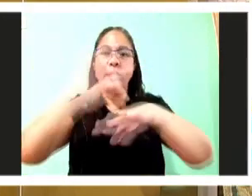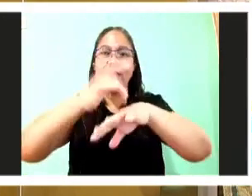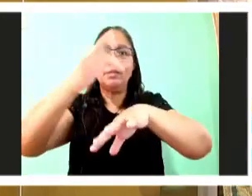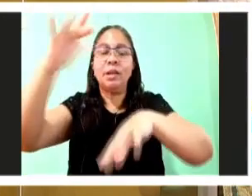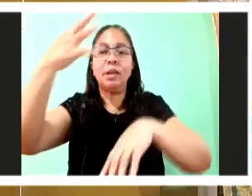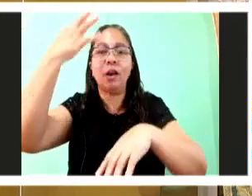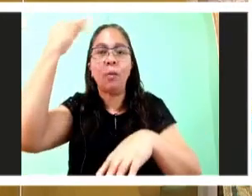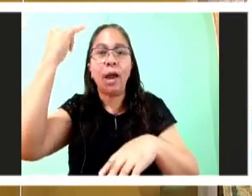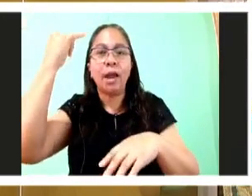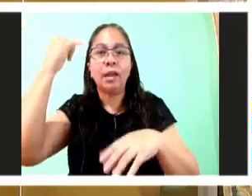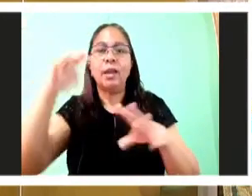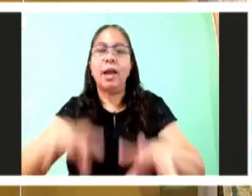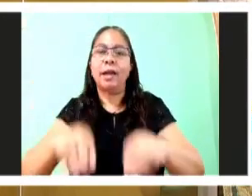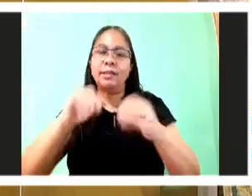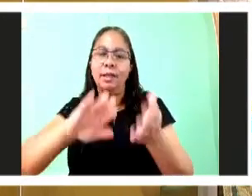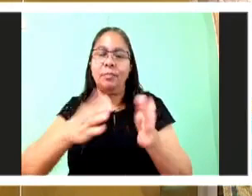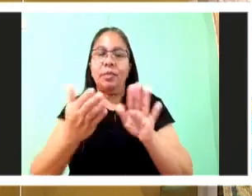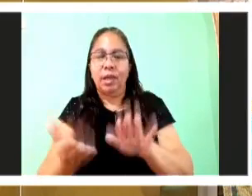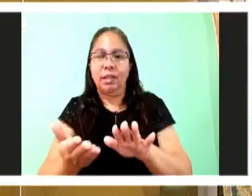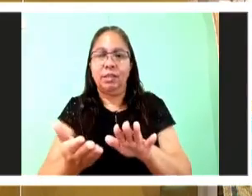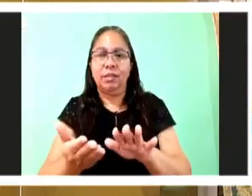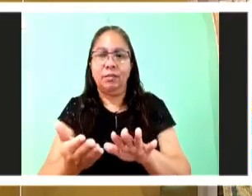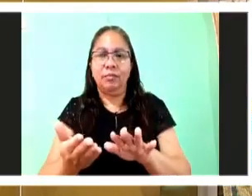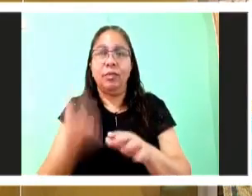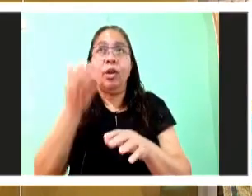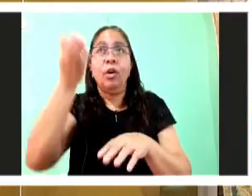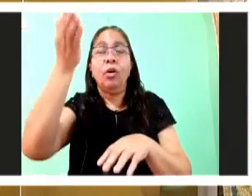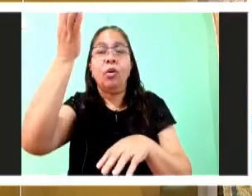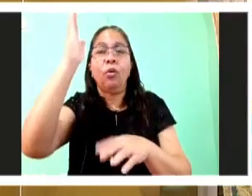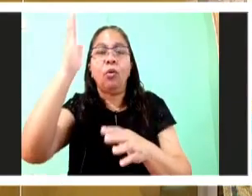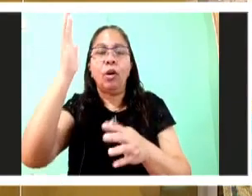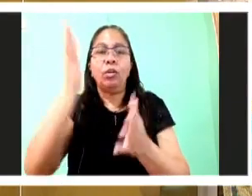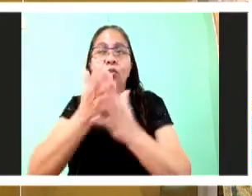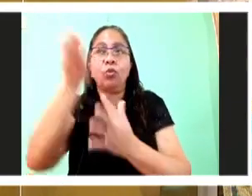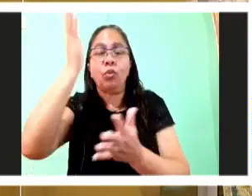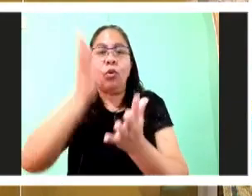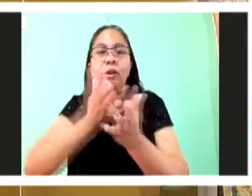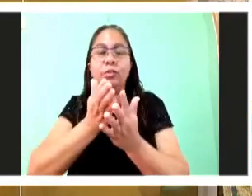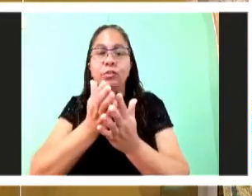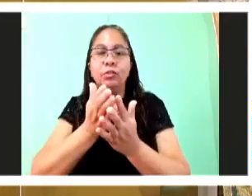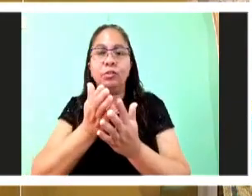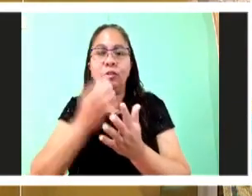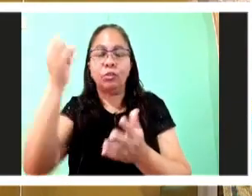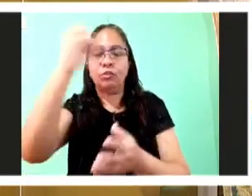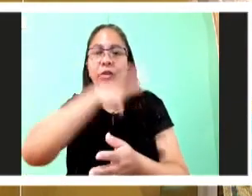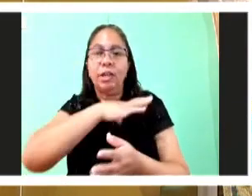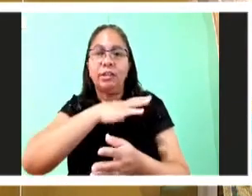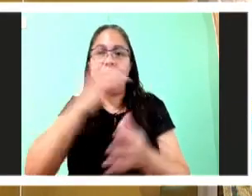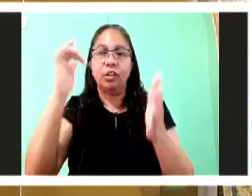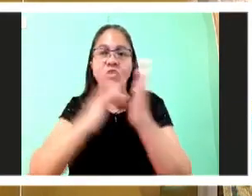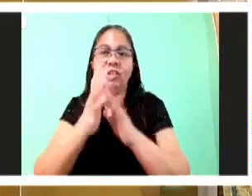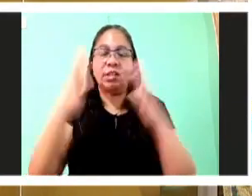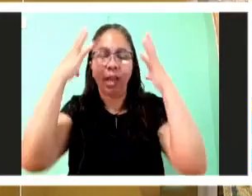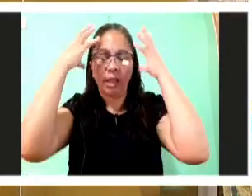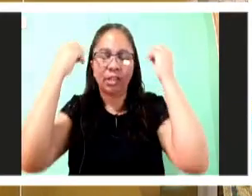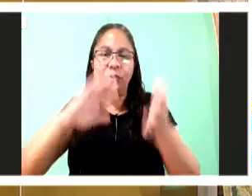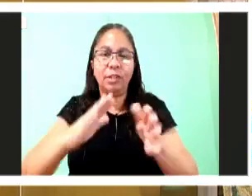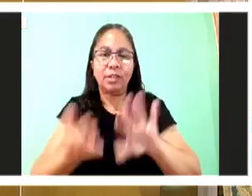death. By God's grace, he had to experience death for all mankind.